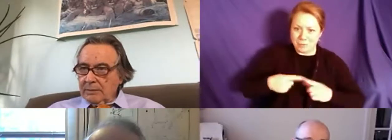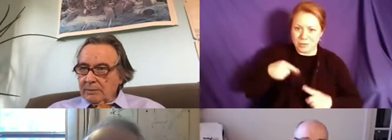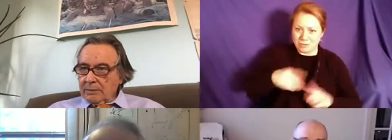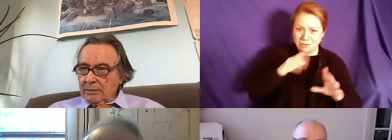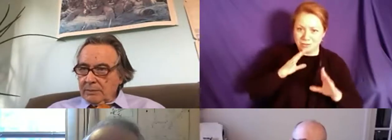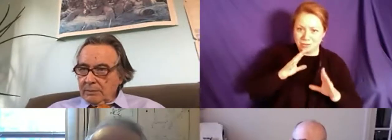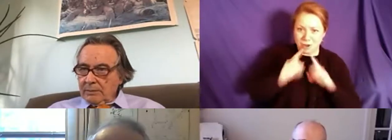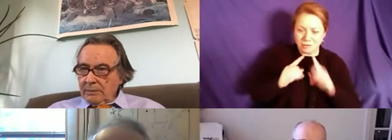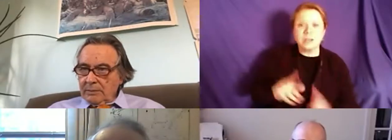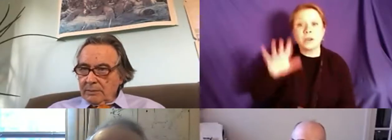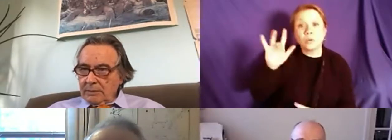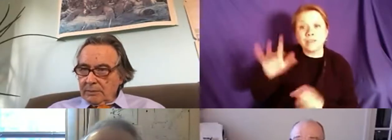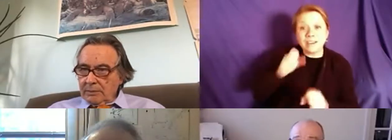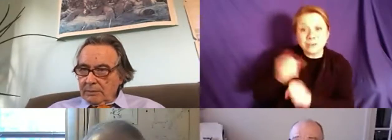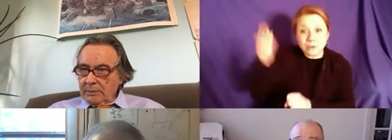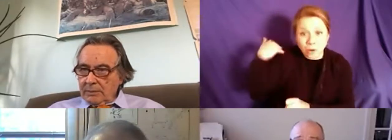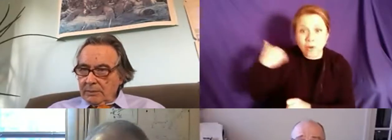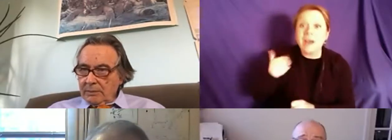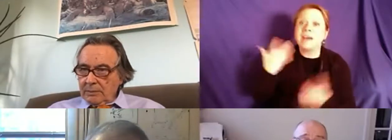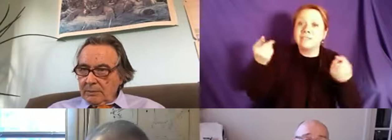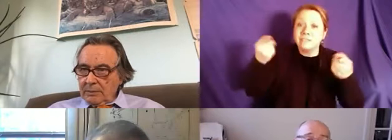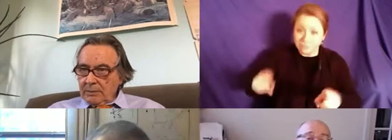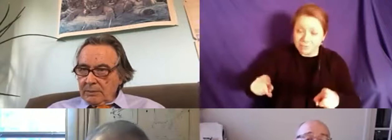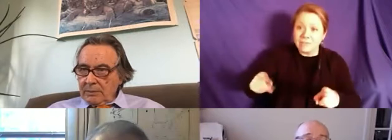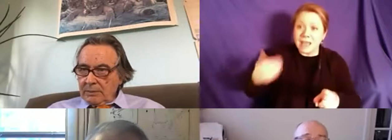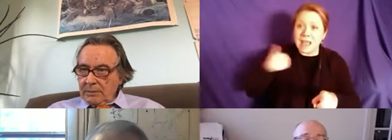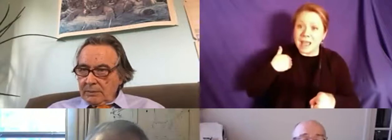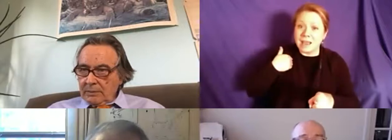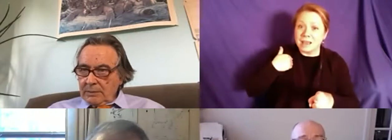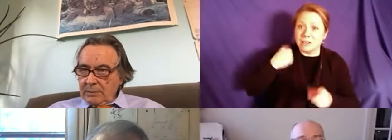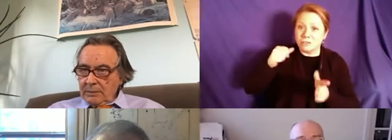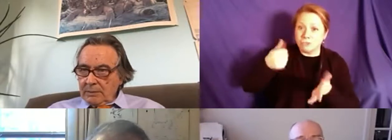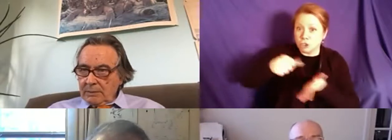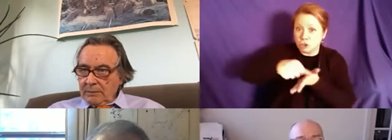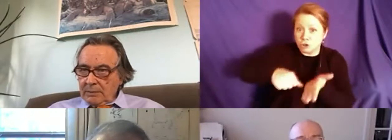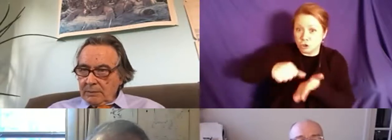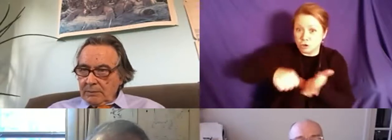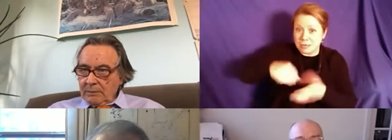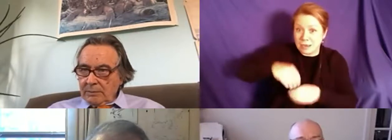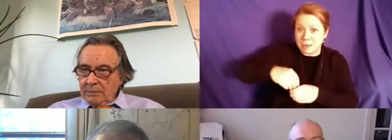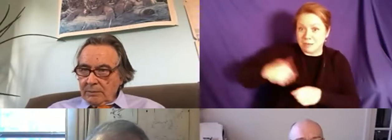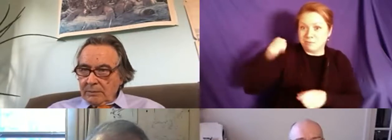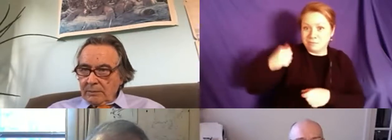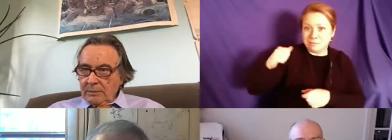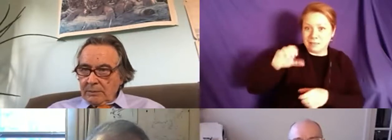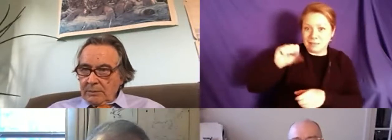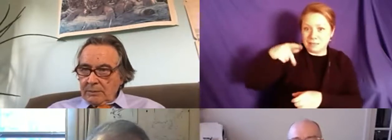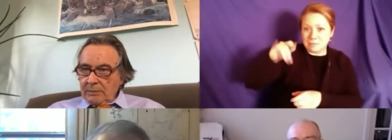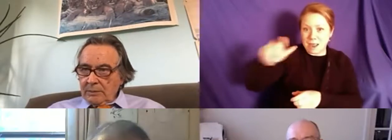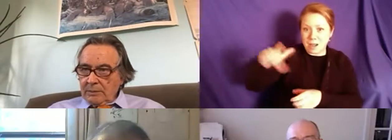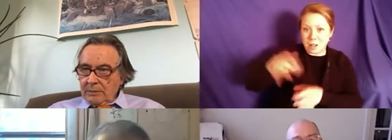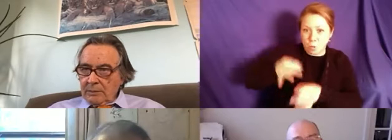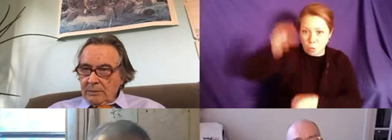25 years ago, I had surgery for a tumor inside my spinal cord that was unexpected.